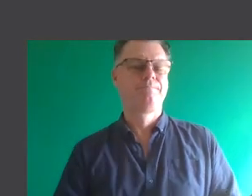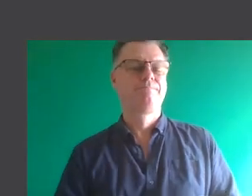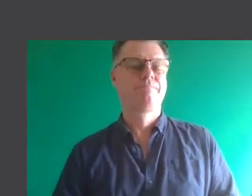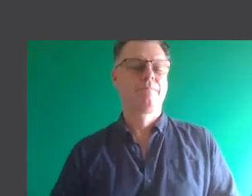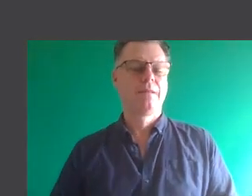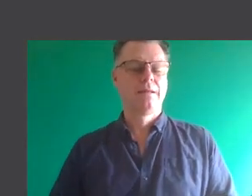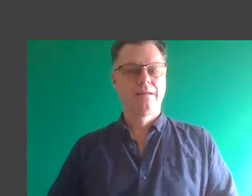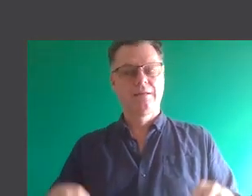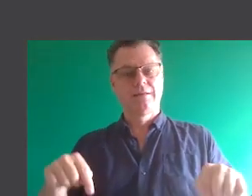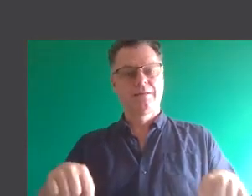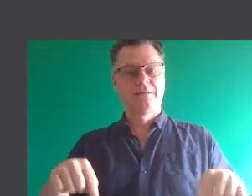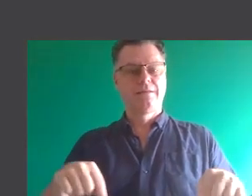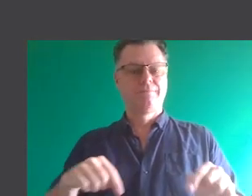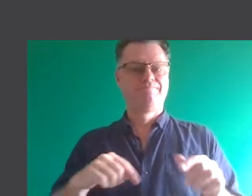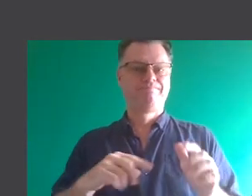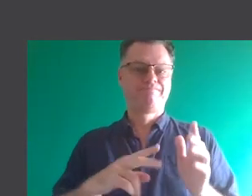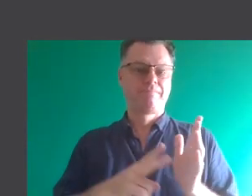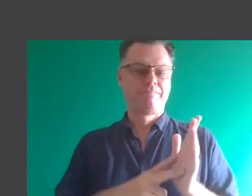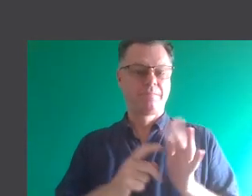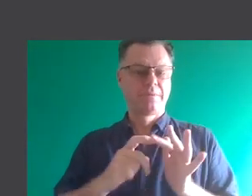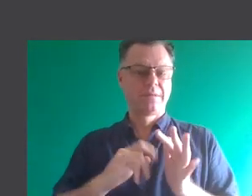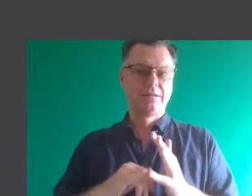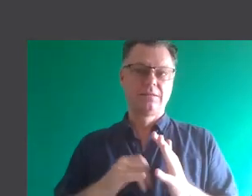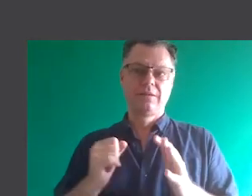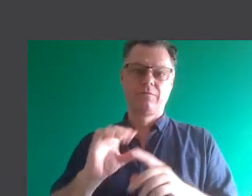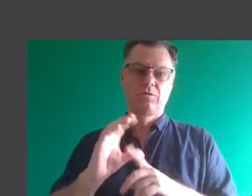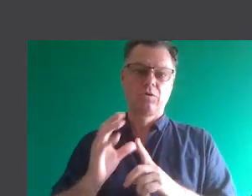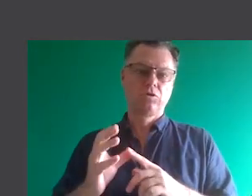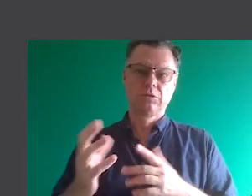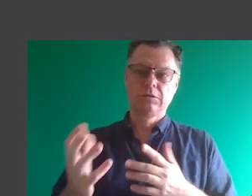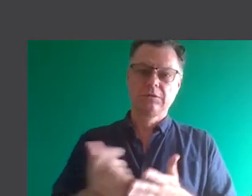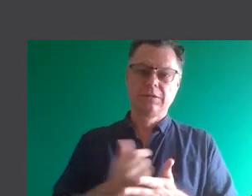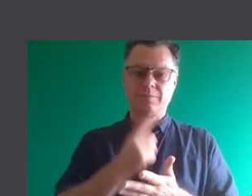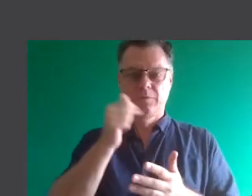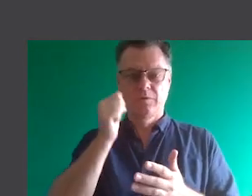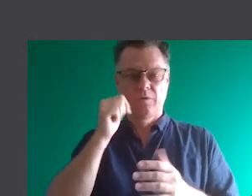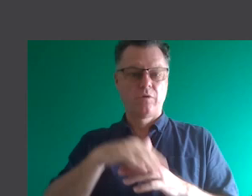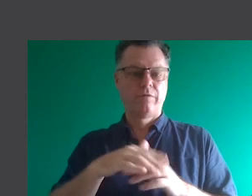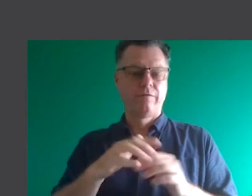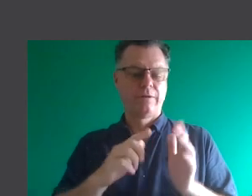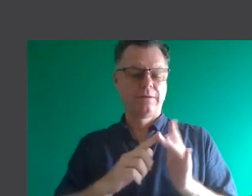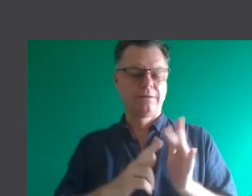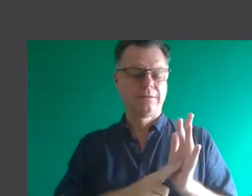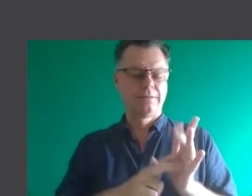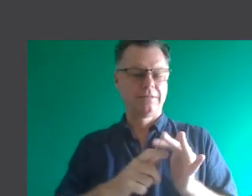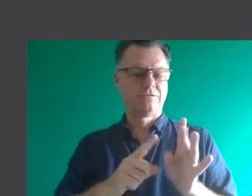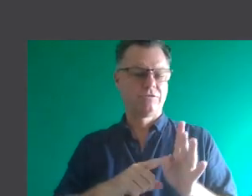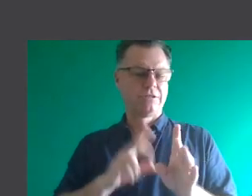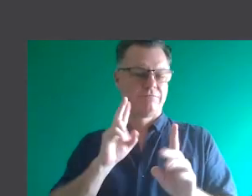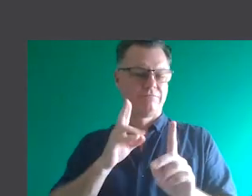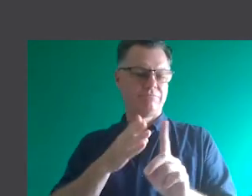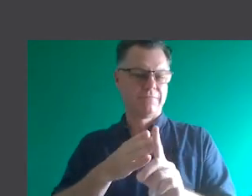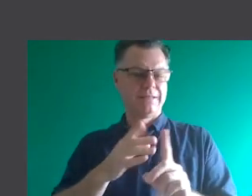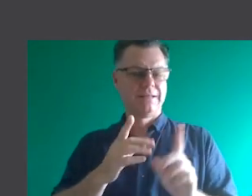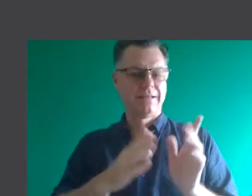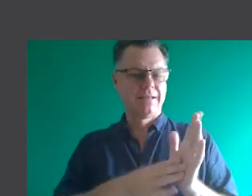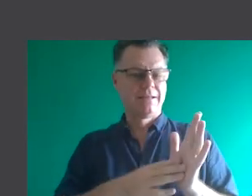is the fact that we, in many instances, don't have a culture that makes people safe or aware of integrity standards. Again, I